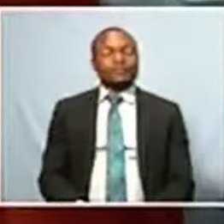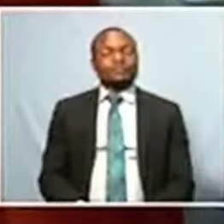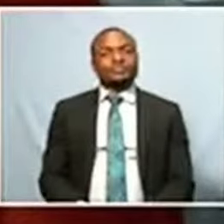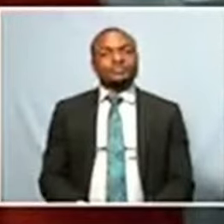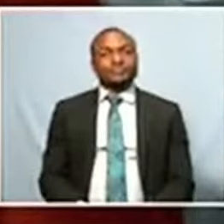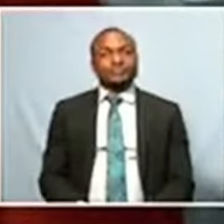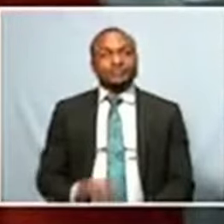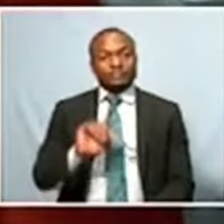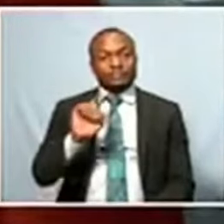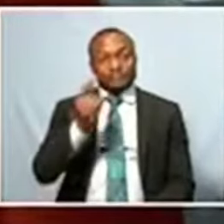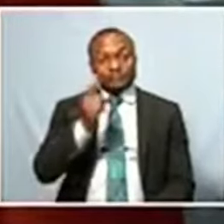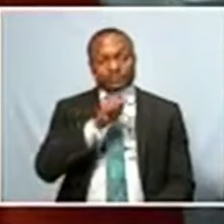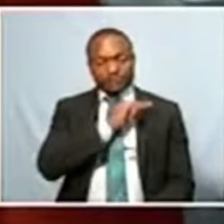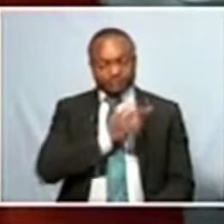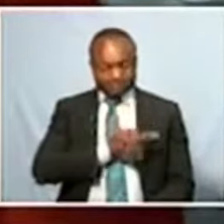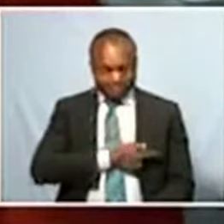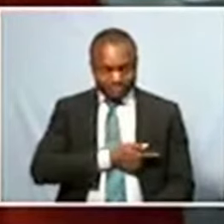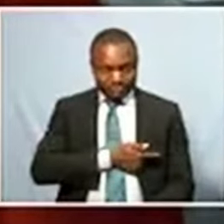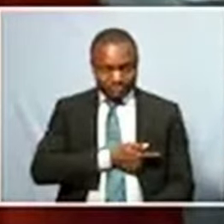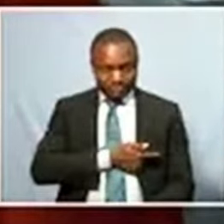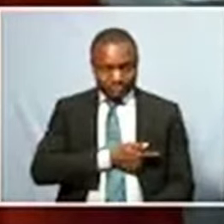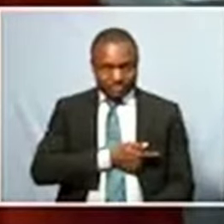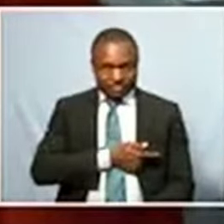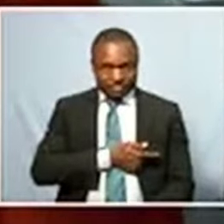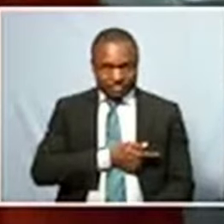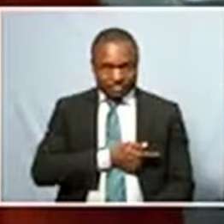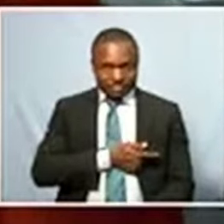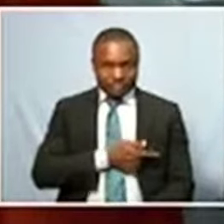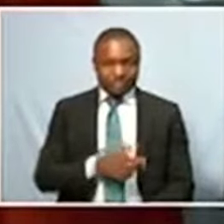in the First Lady